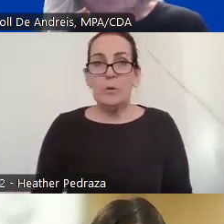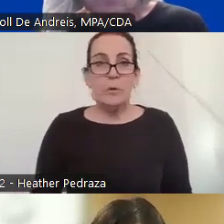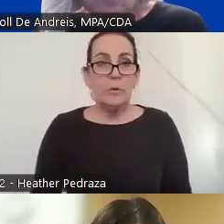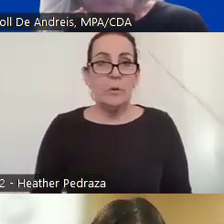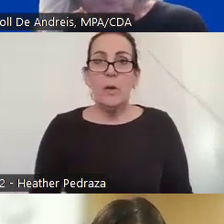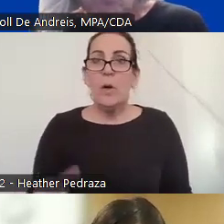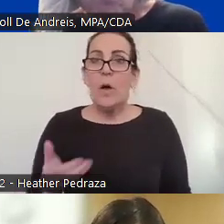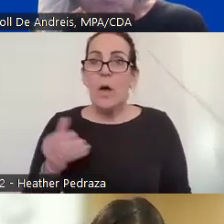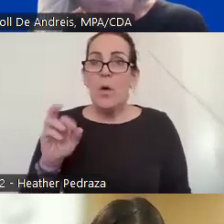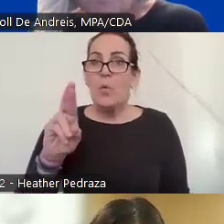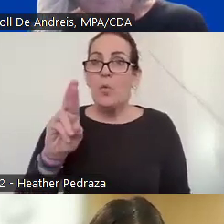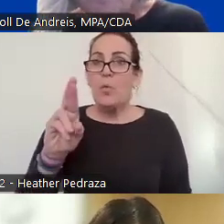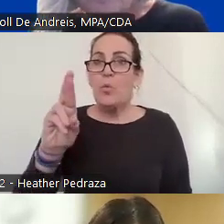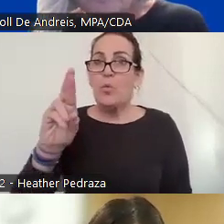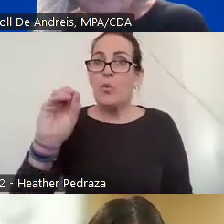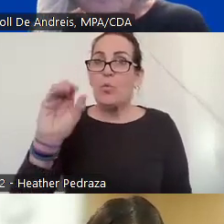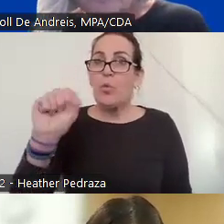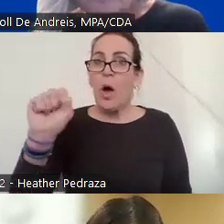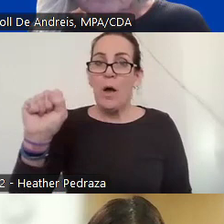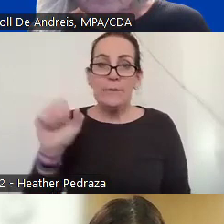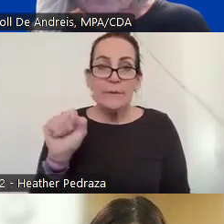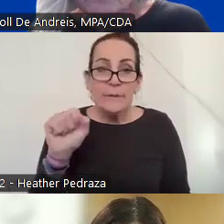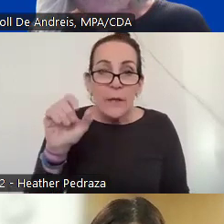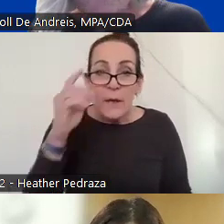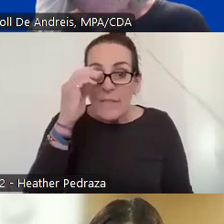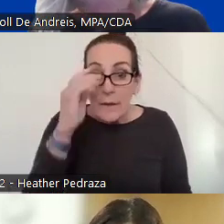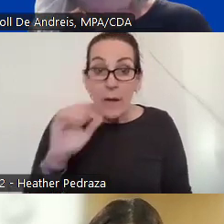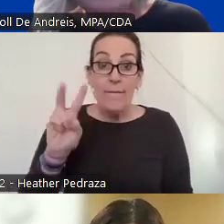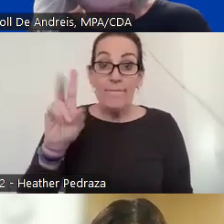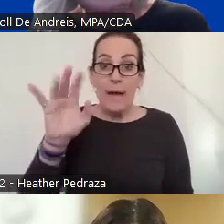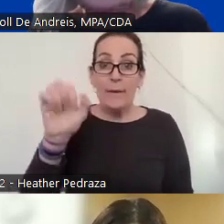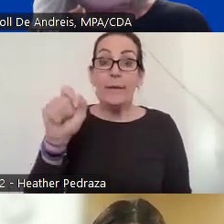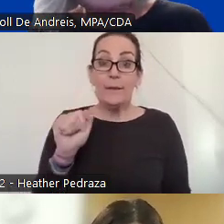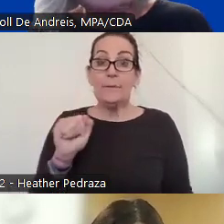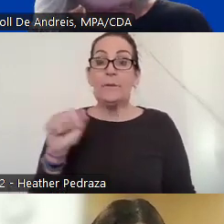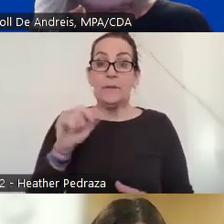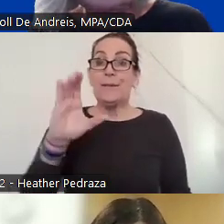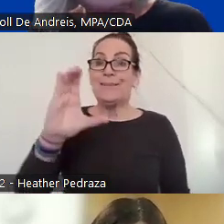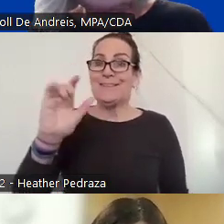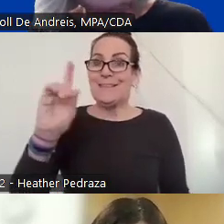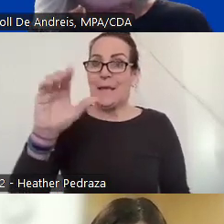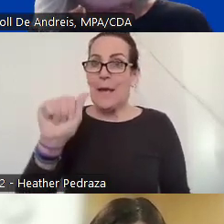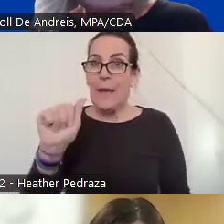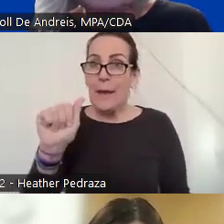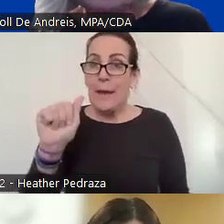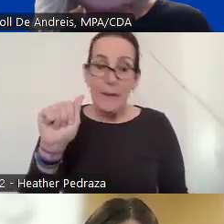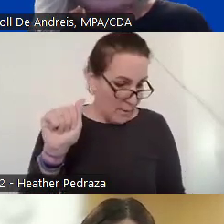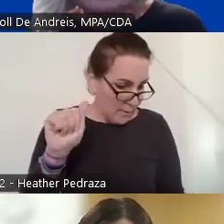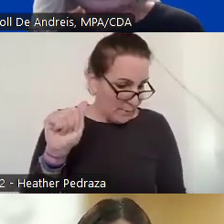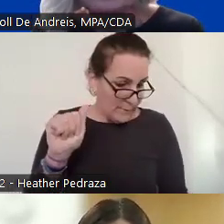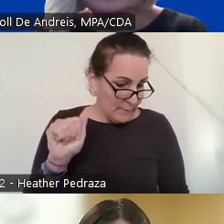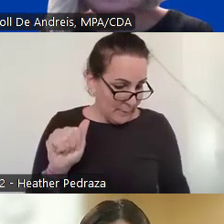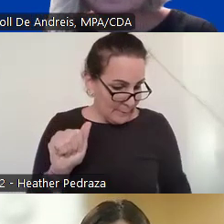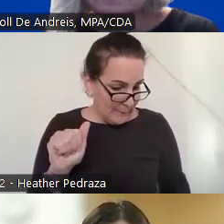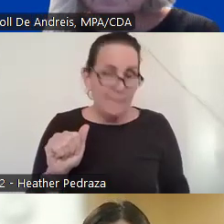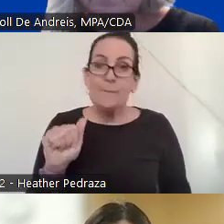Research, CDA, and Lori Peterson and Miranda Kunkel from Collaborative Consulting to tell us about the